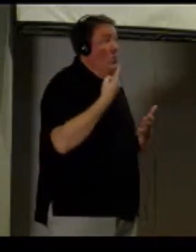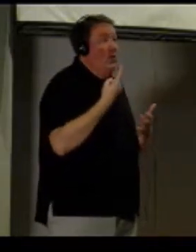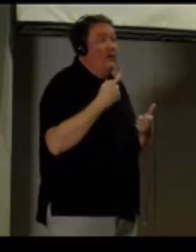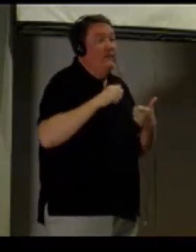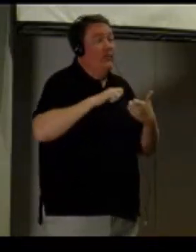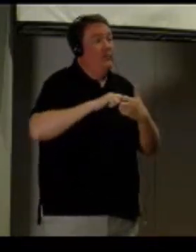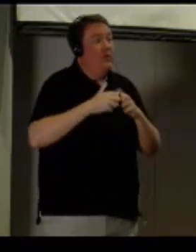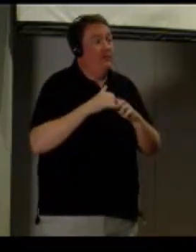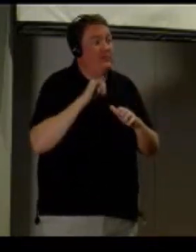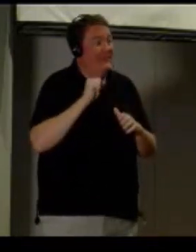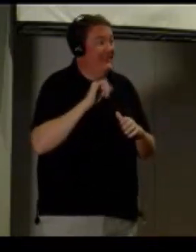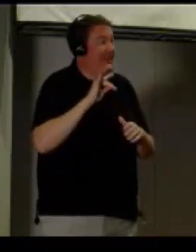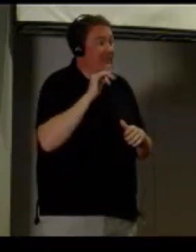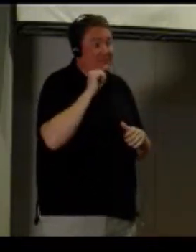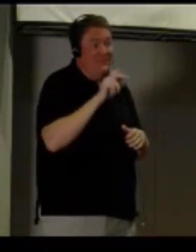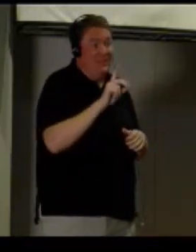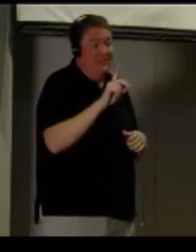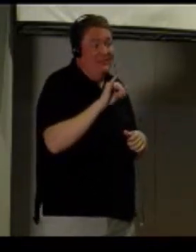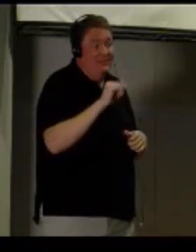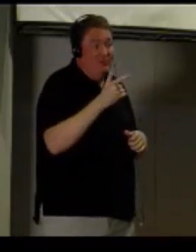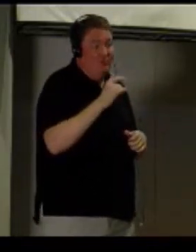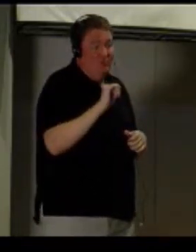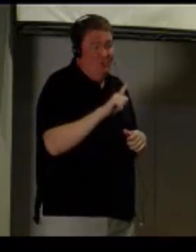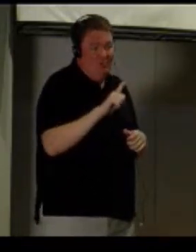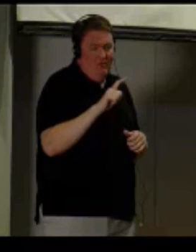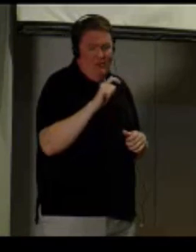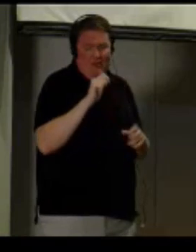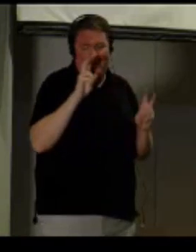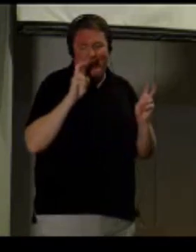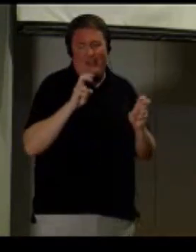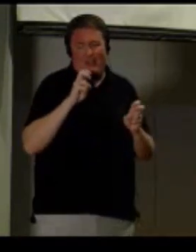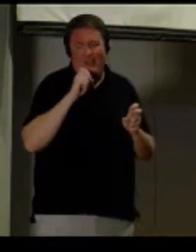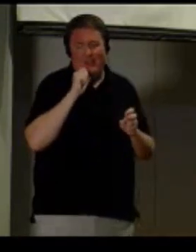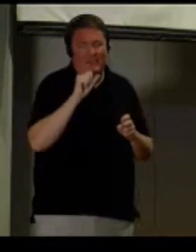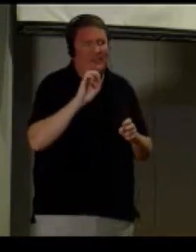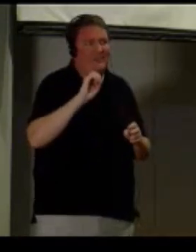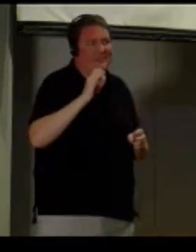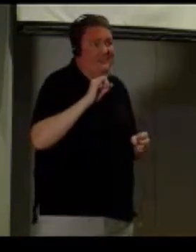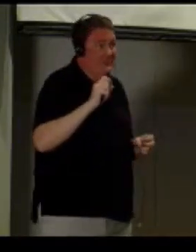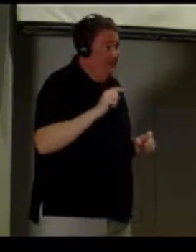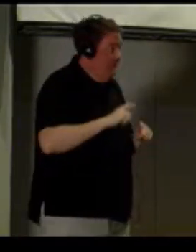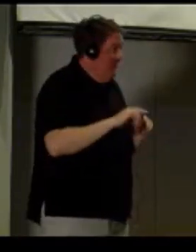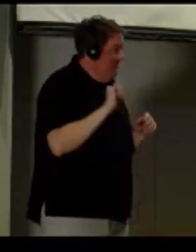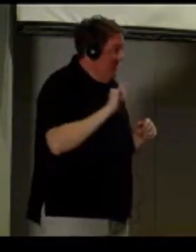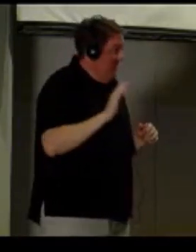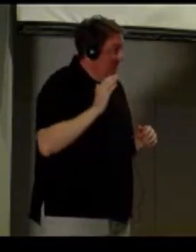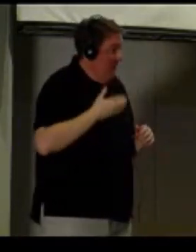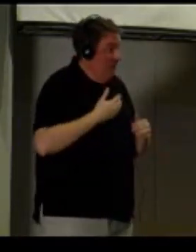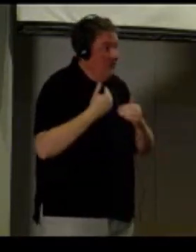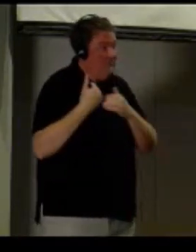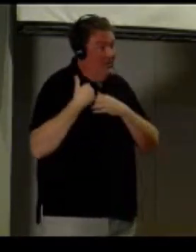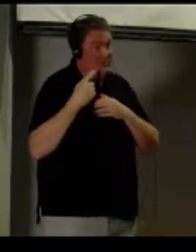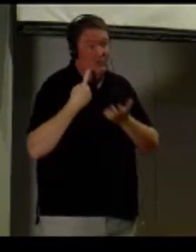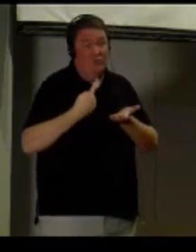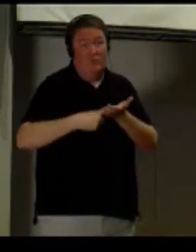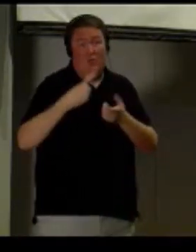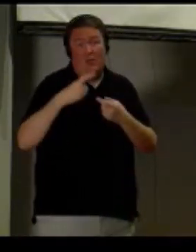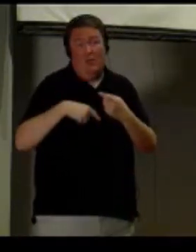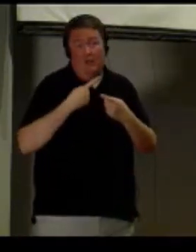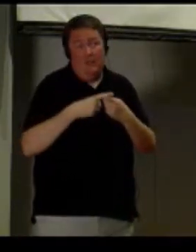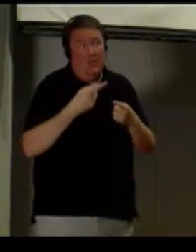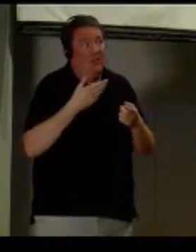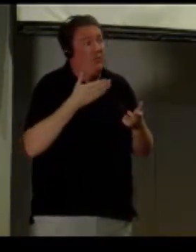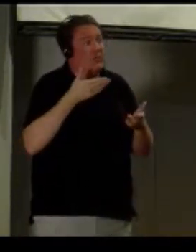problem is that if it's not digitized, it doesn't exist. And is it our responsibility to talk about the